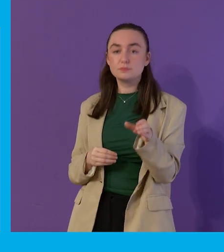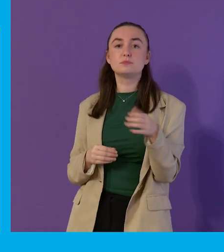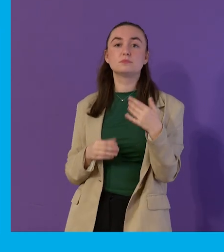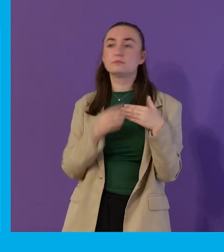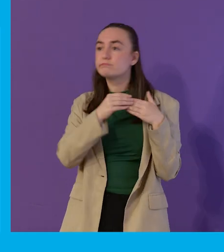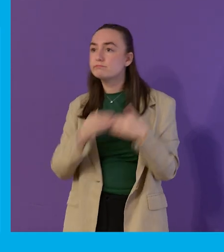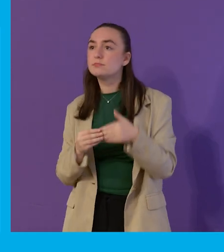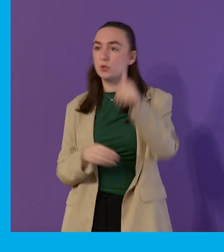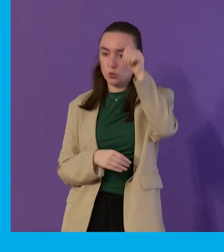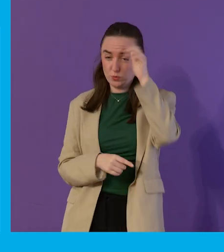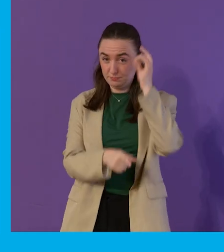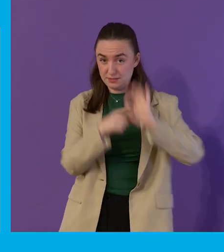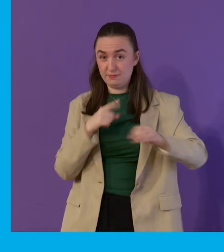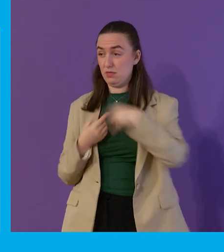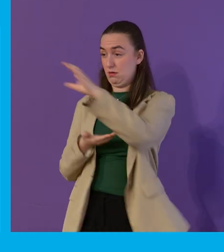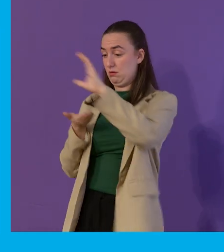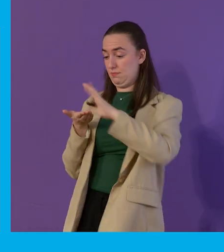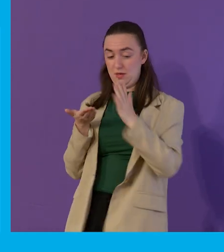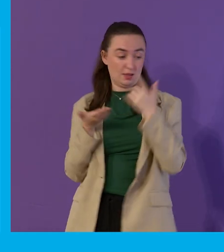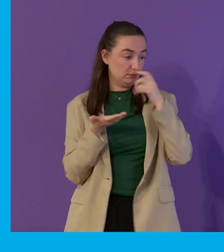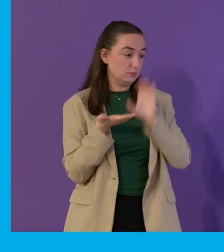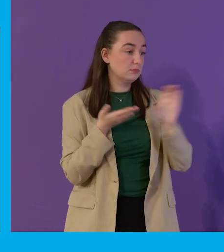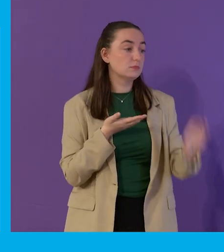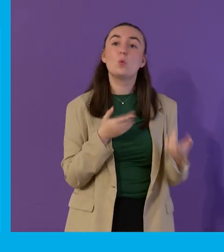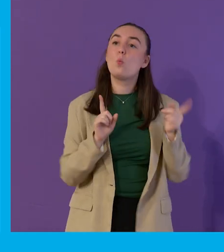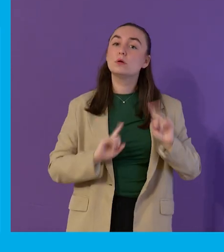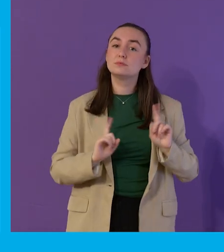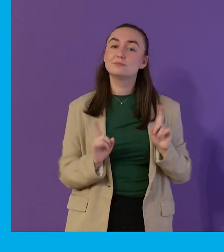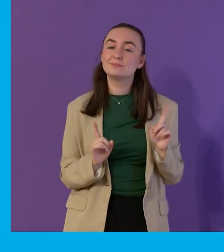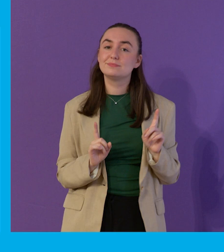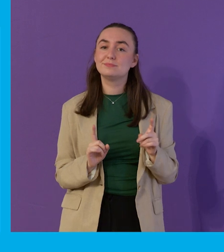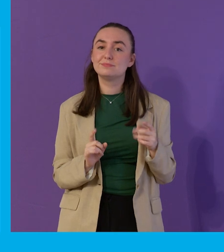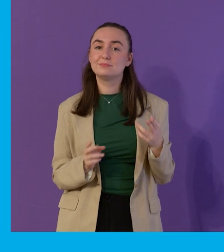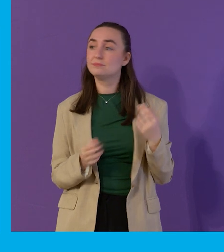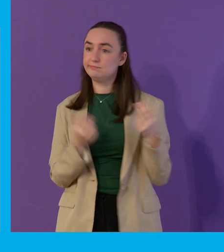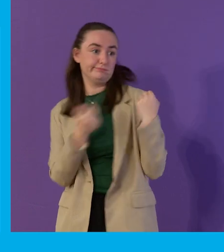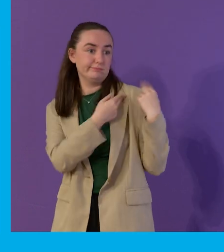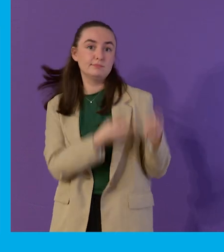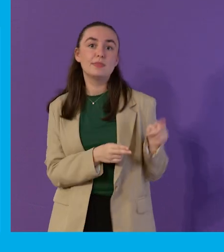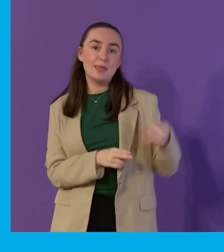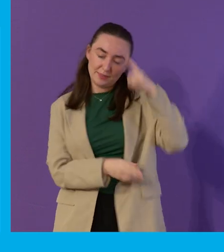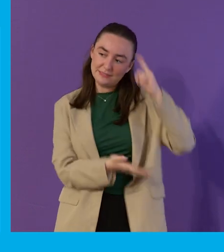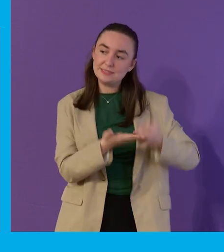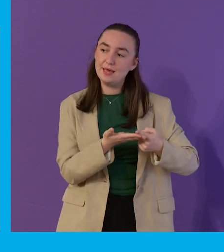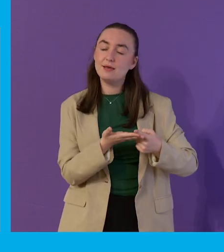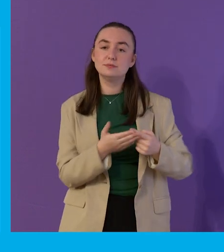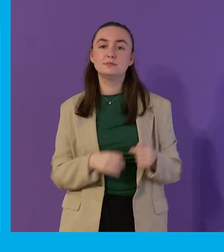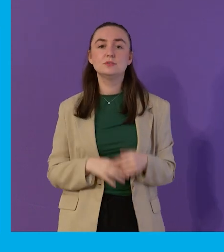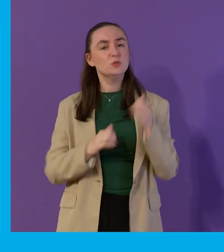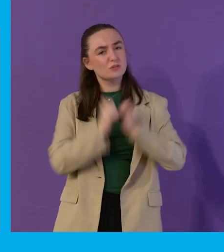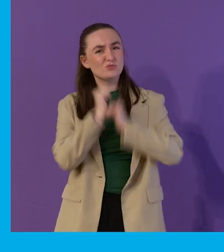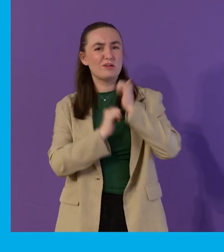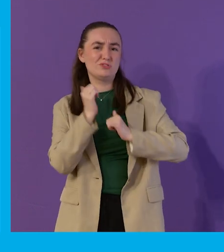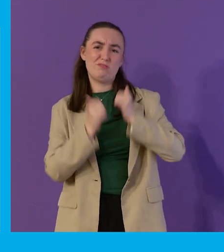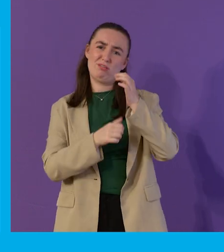specificness of their patch far better than anyone ever can from an office hundreds of miles away. That's just a sort of structural feature.